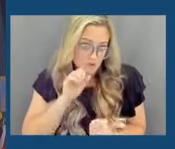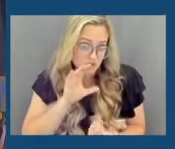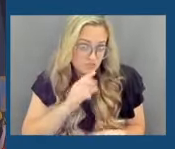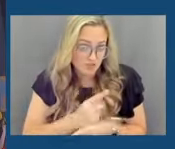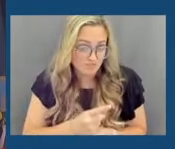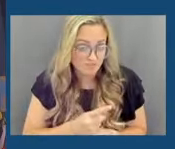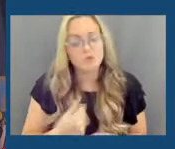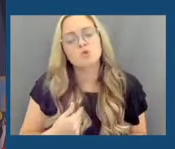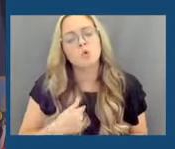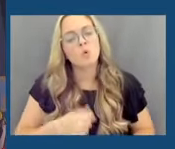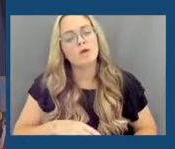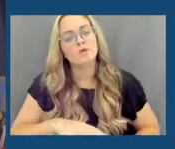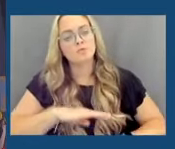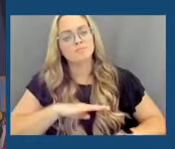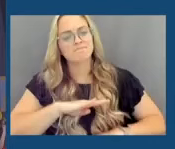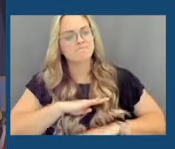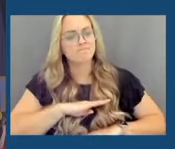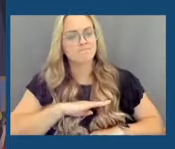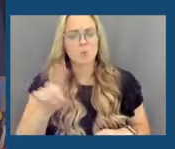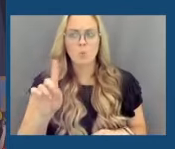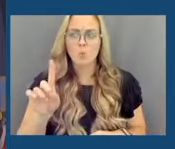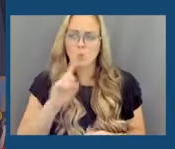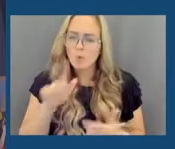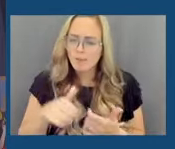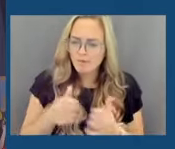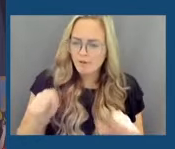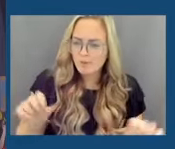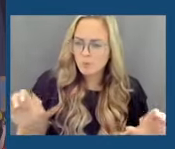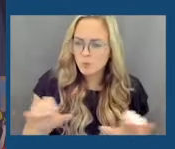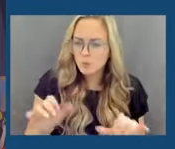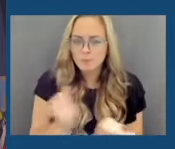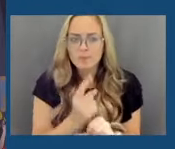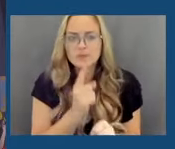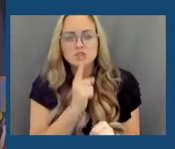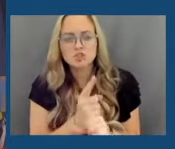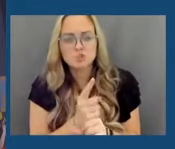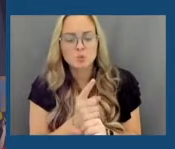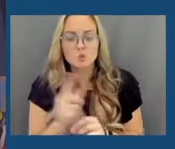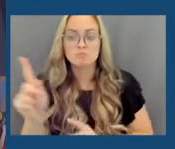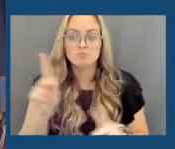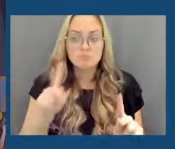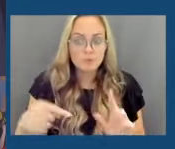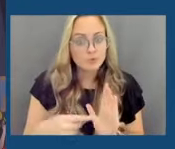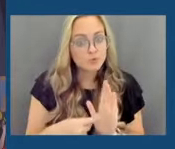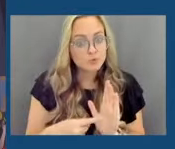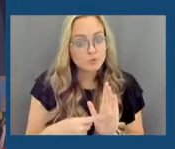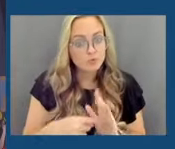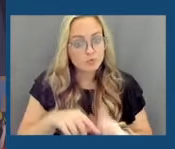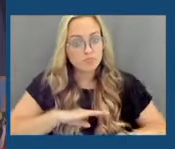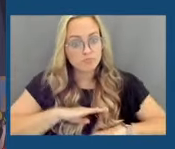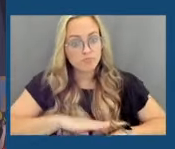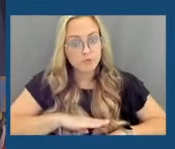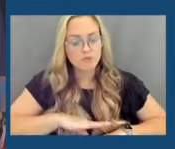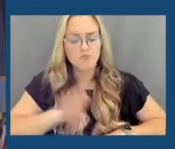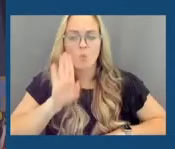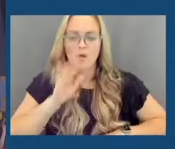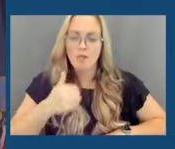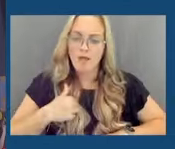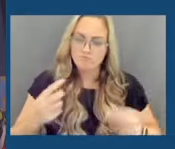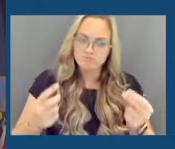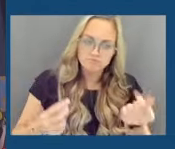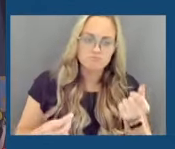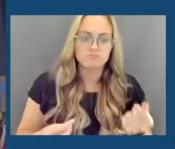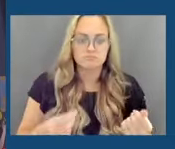want to meet taxpayers where they are. We wanted to make sure that the people who deserve this relief get it immediately. And